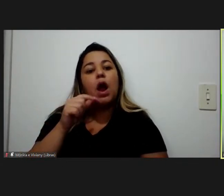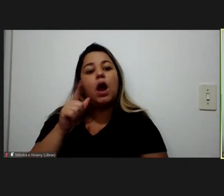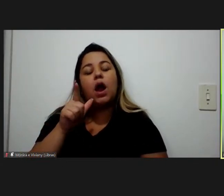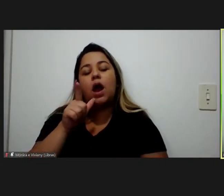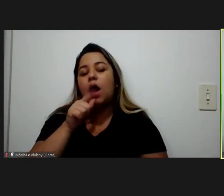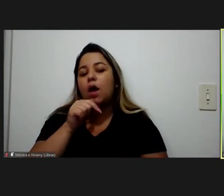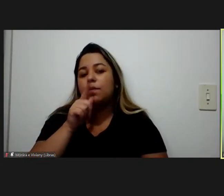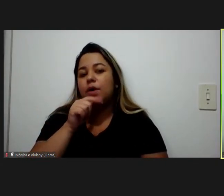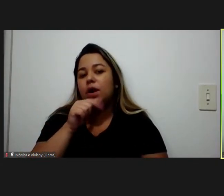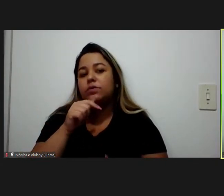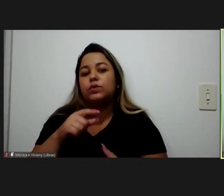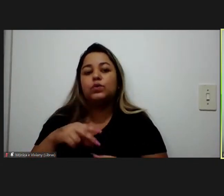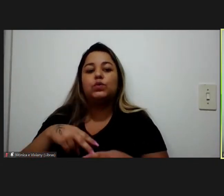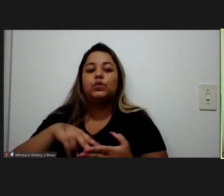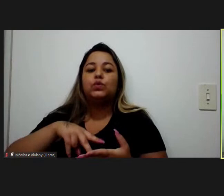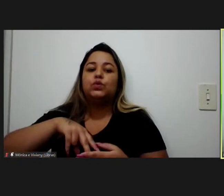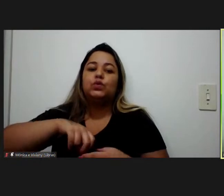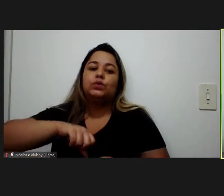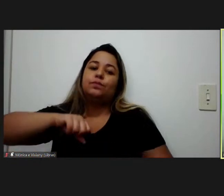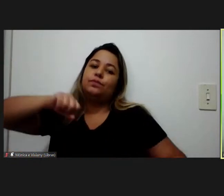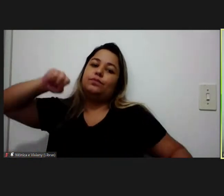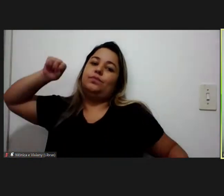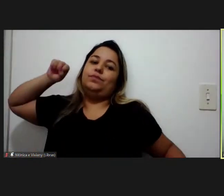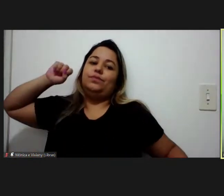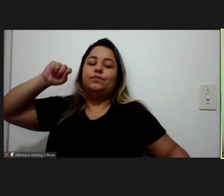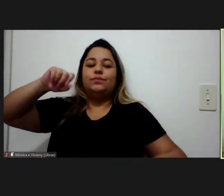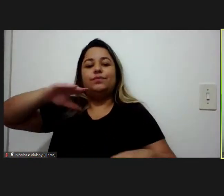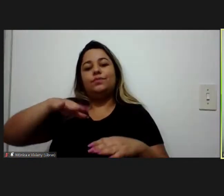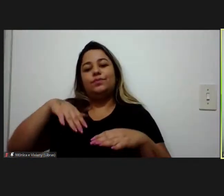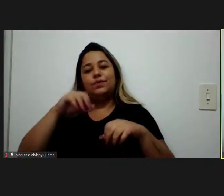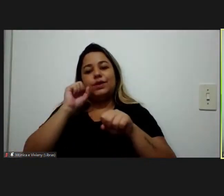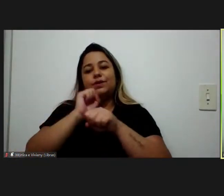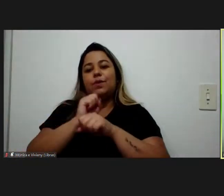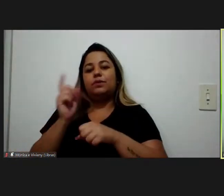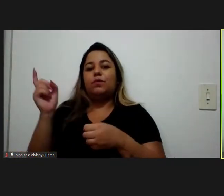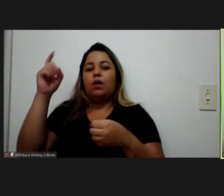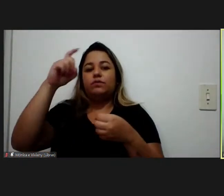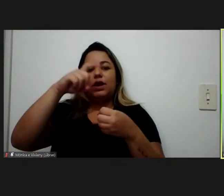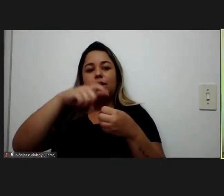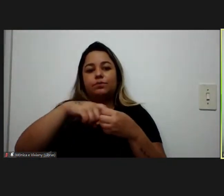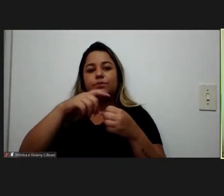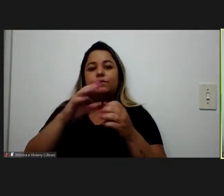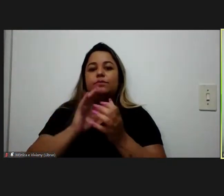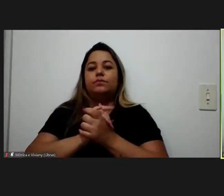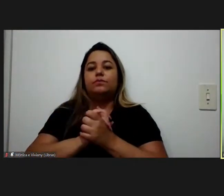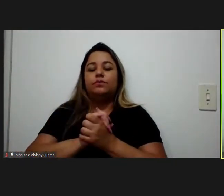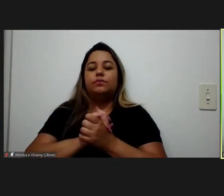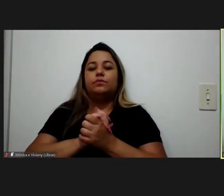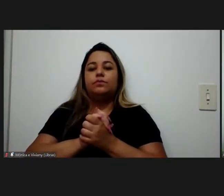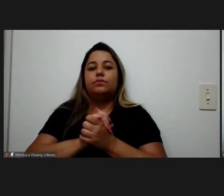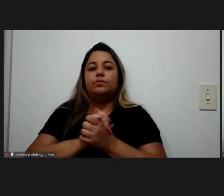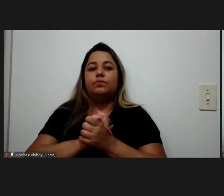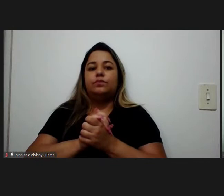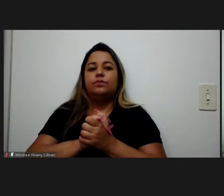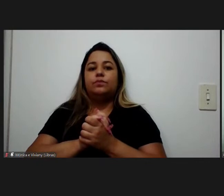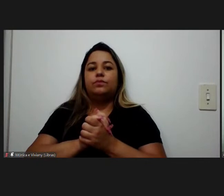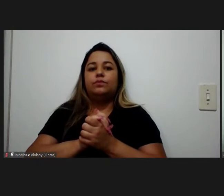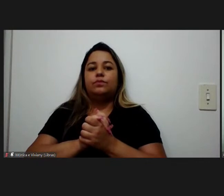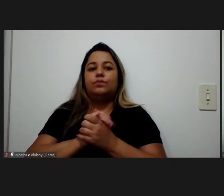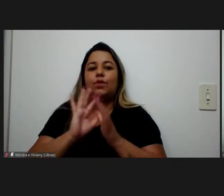take a coffee, walk a little bit, and then we're going to return. Okay, see you a bit. Thank you very much.